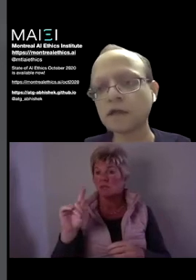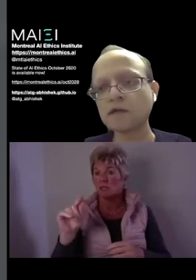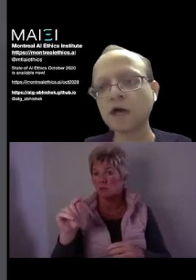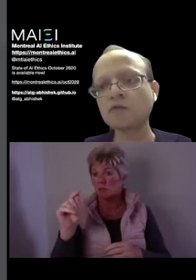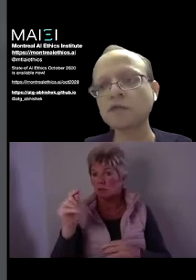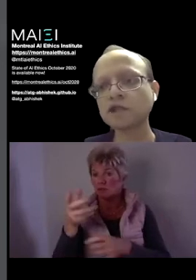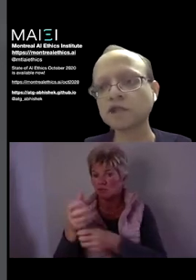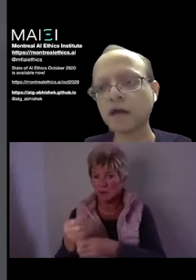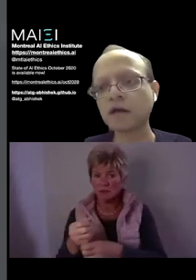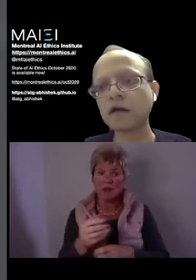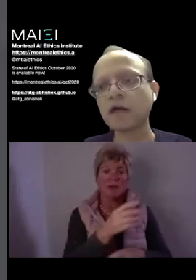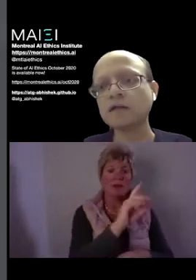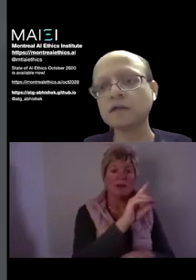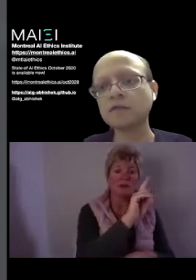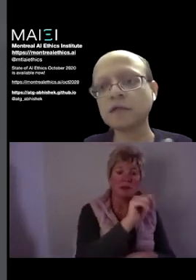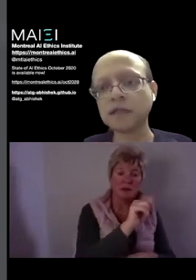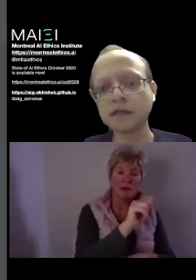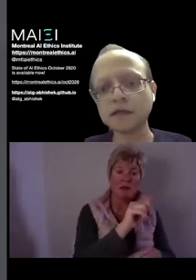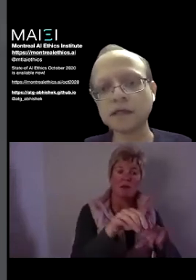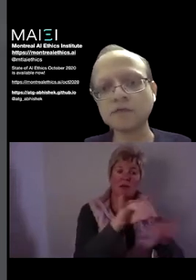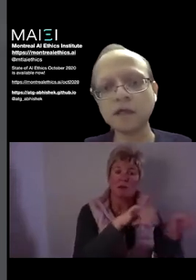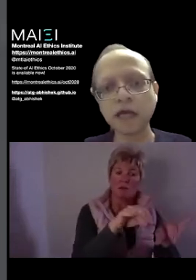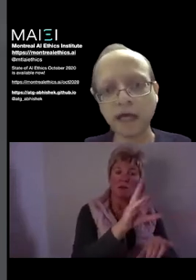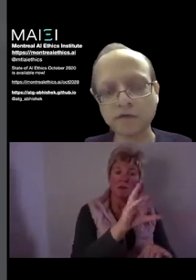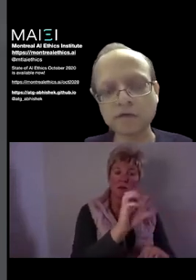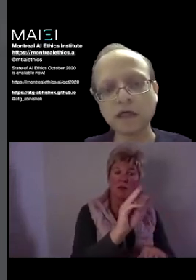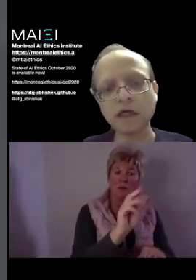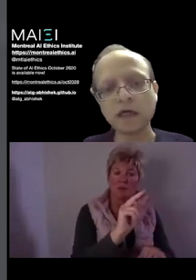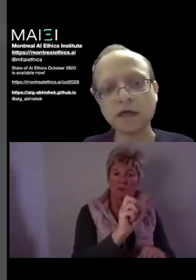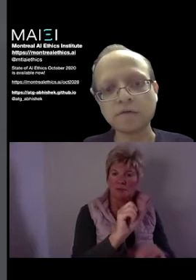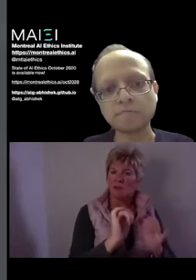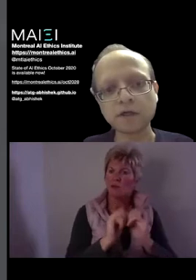commons. So how do we share some of the data that we have